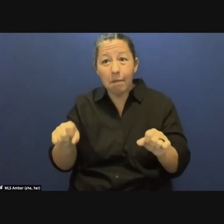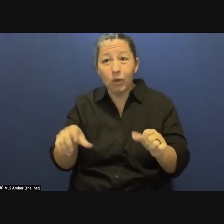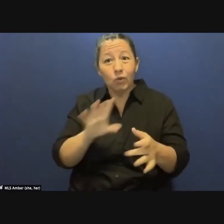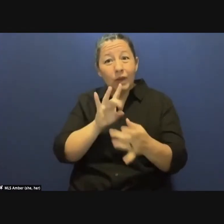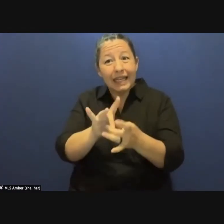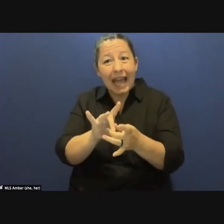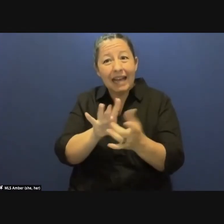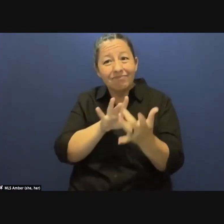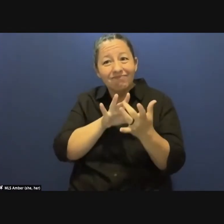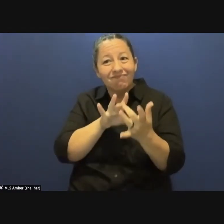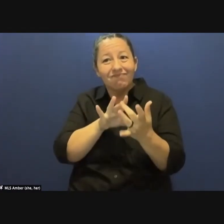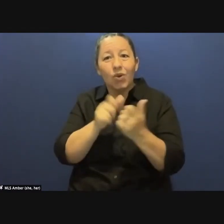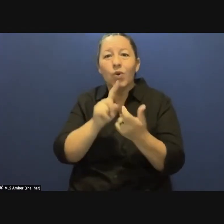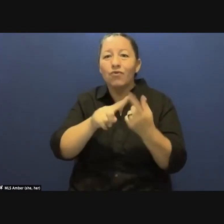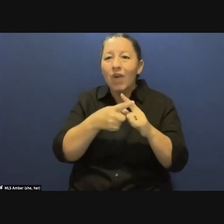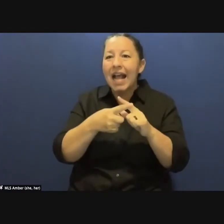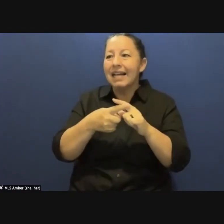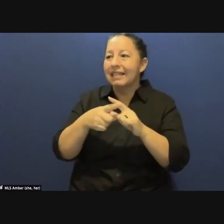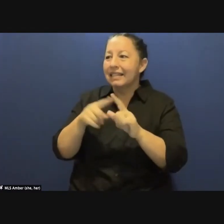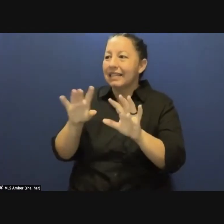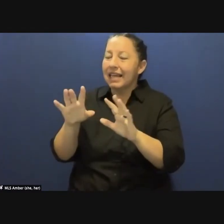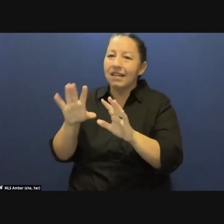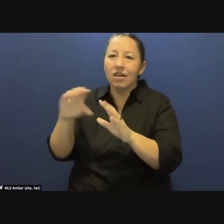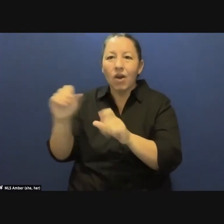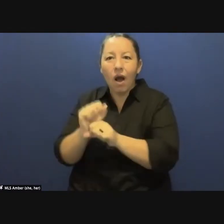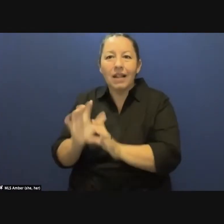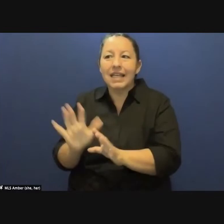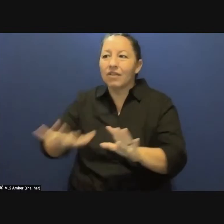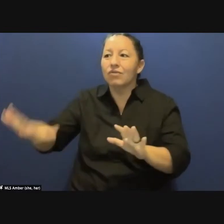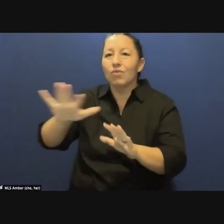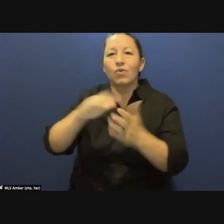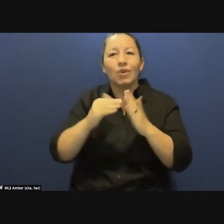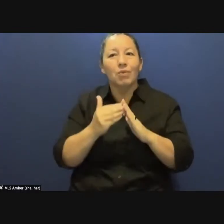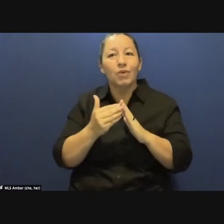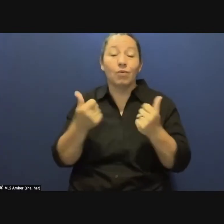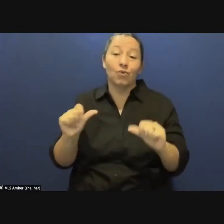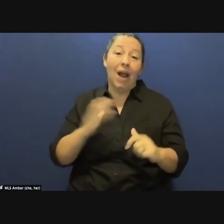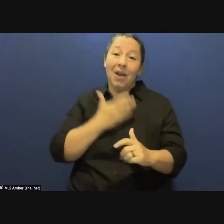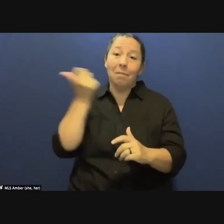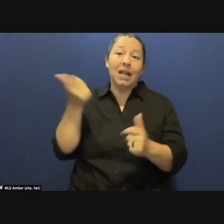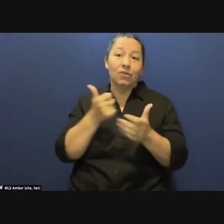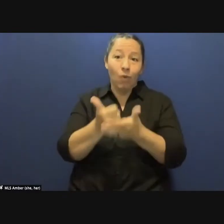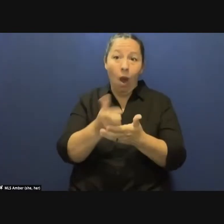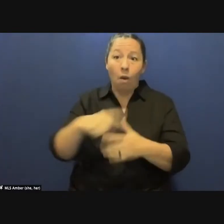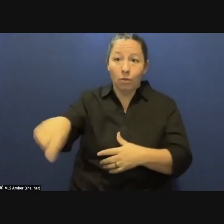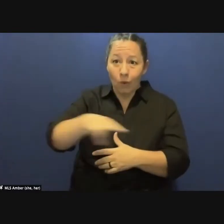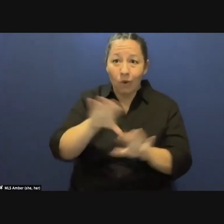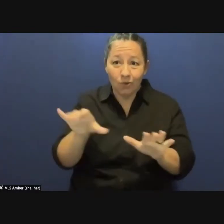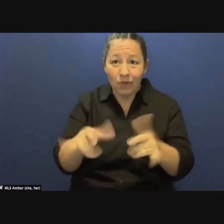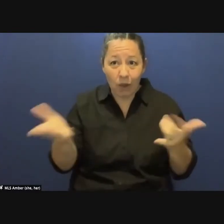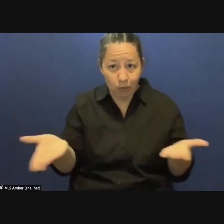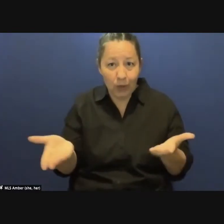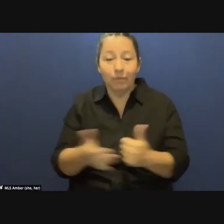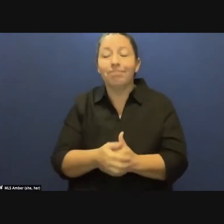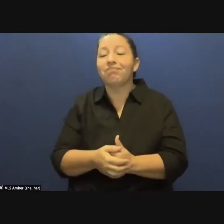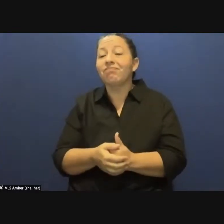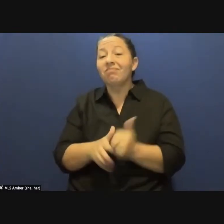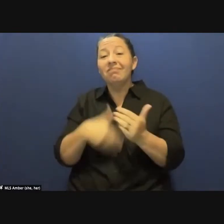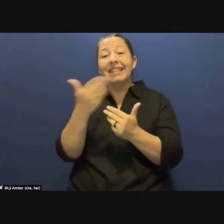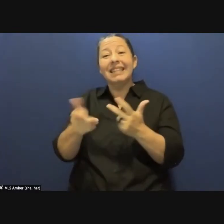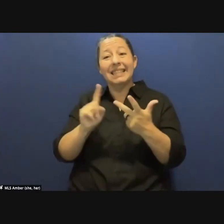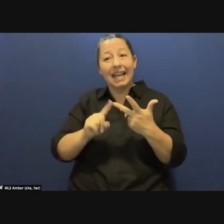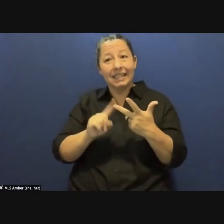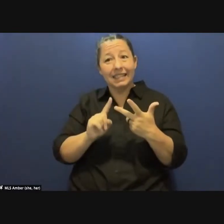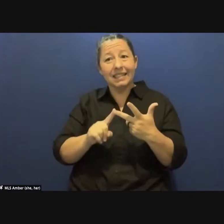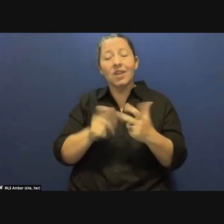in the community, and so we're trying our best to help you do that. And then the next one is creating